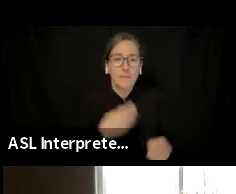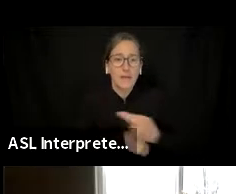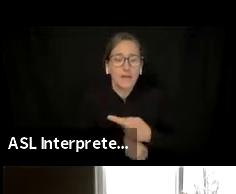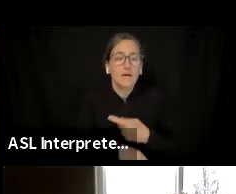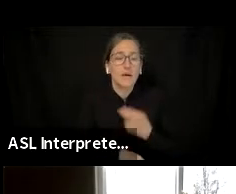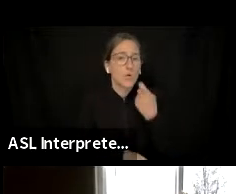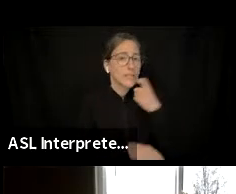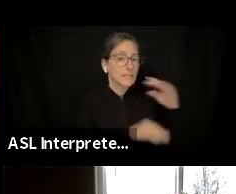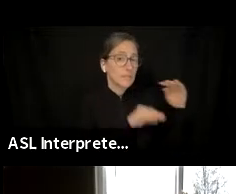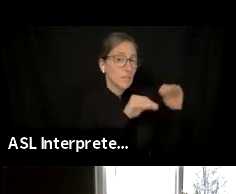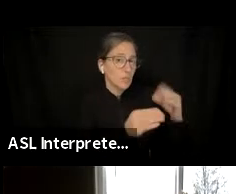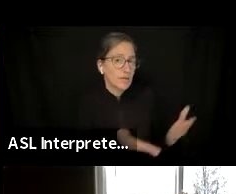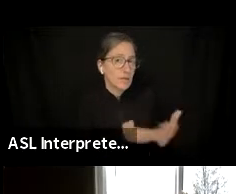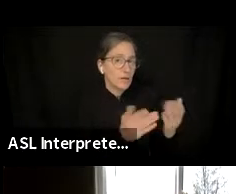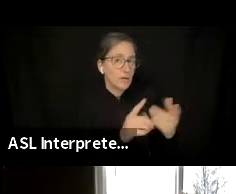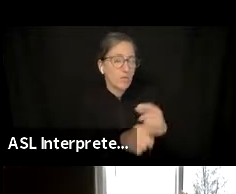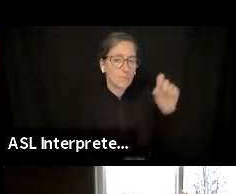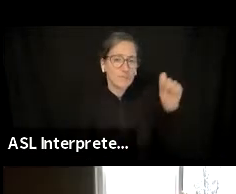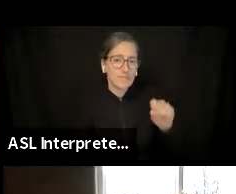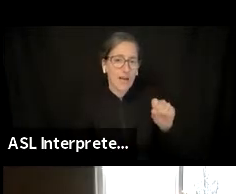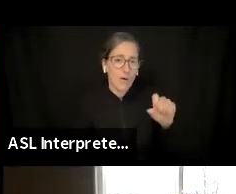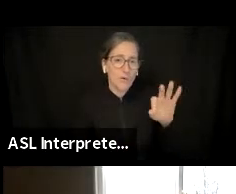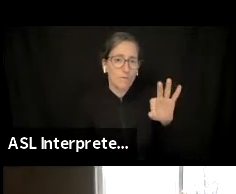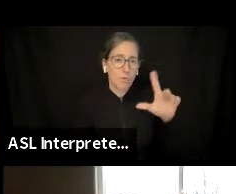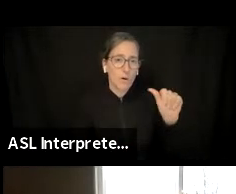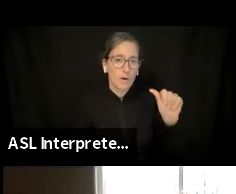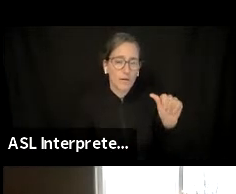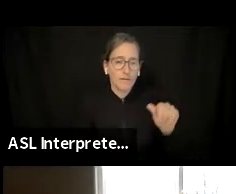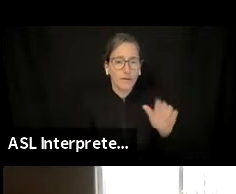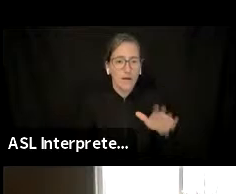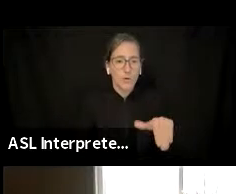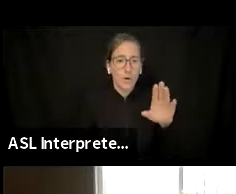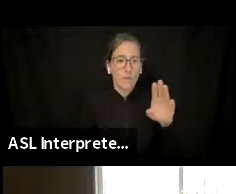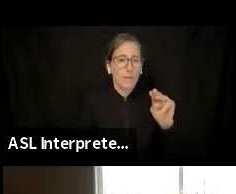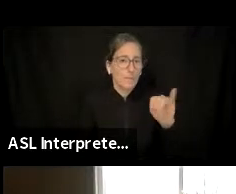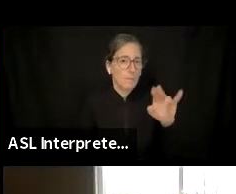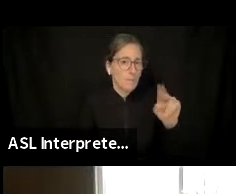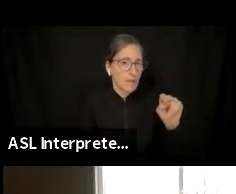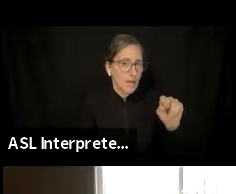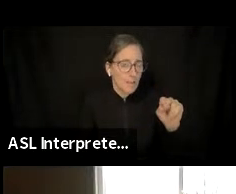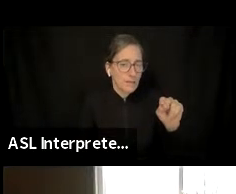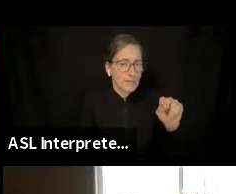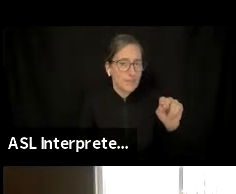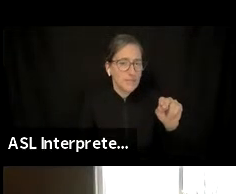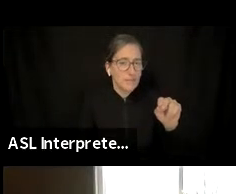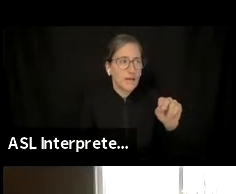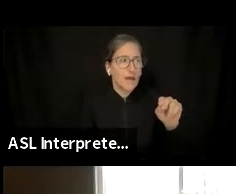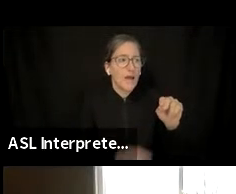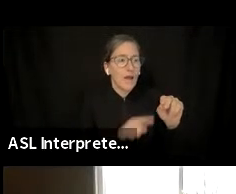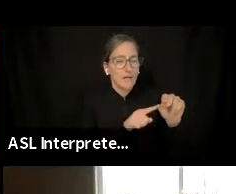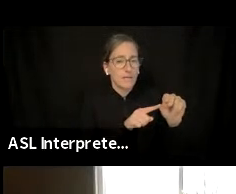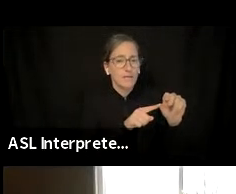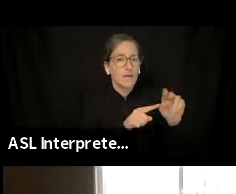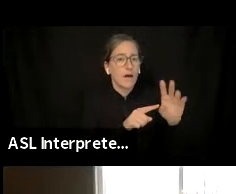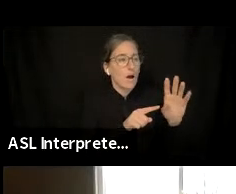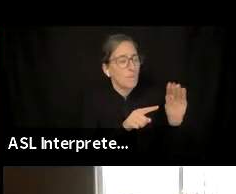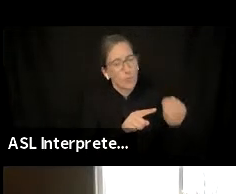transplant actually from South Florida. I grew up in Minneapolis and a recent transplant from South Florida.